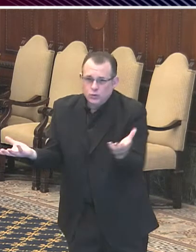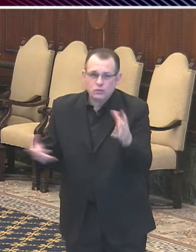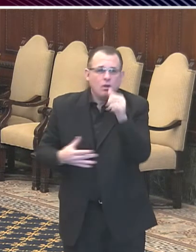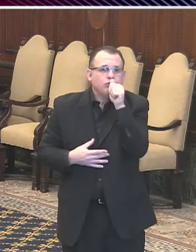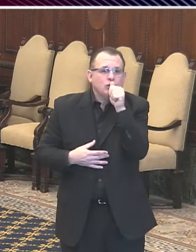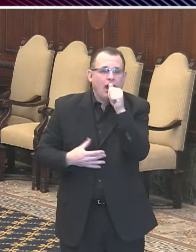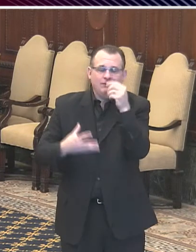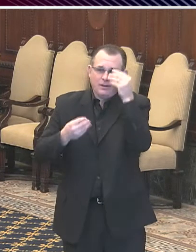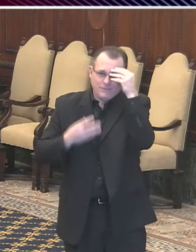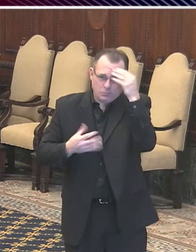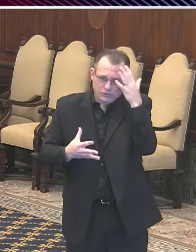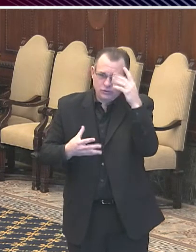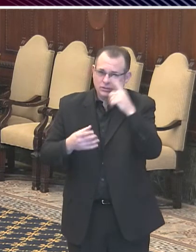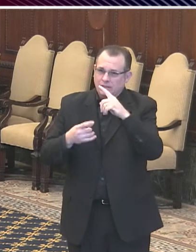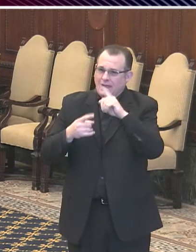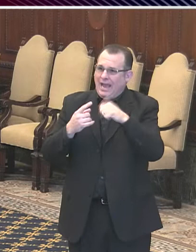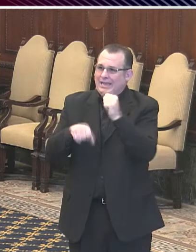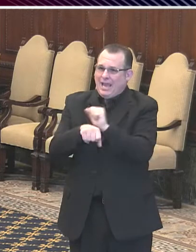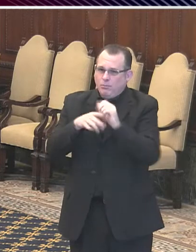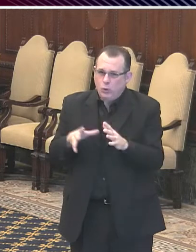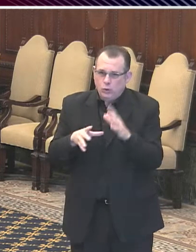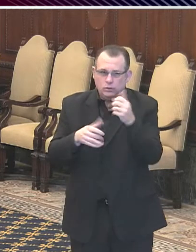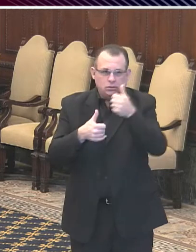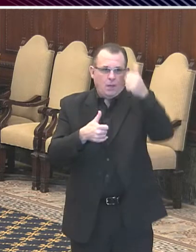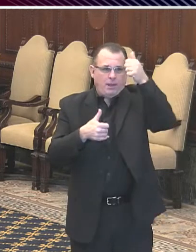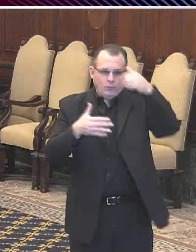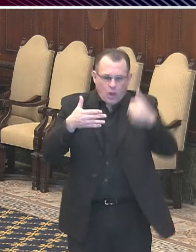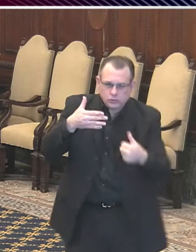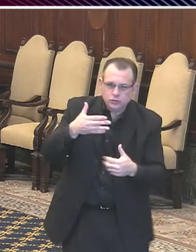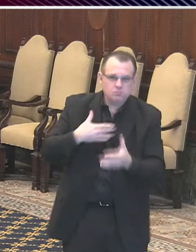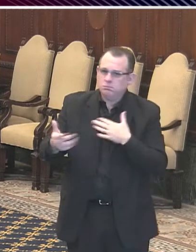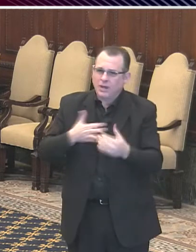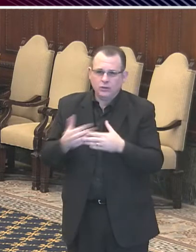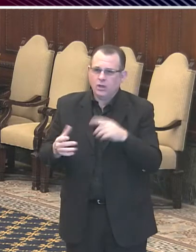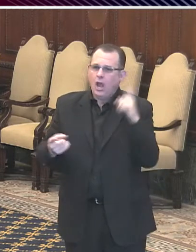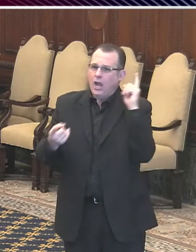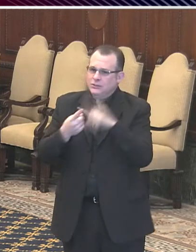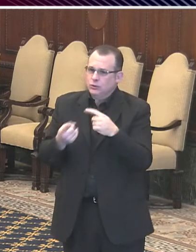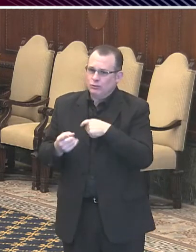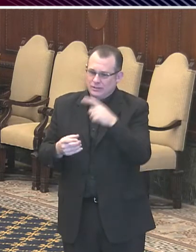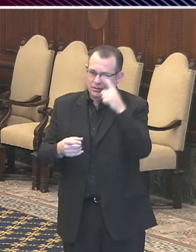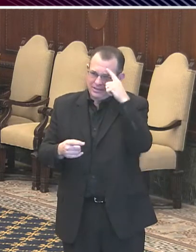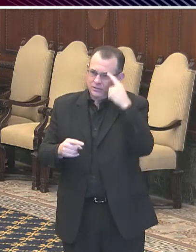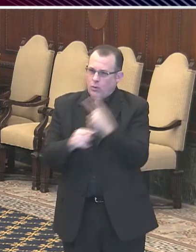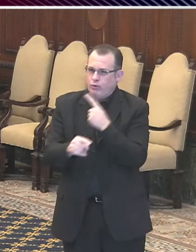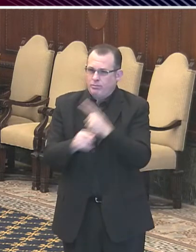of any of our employees, no matter their rank, unless and until we think it's appropriate.